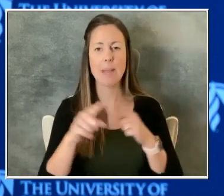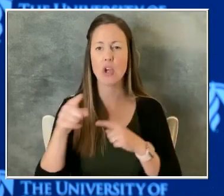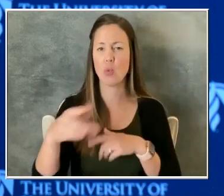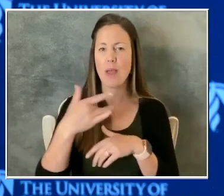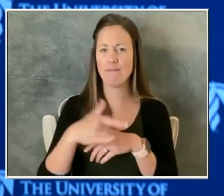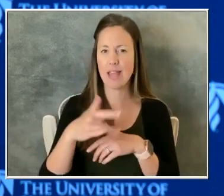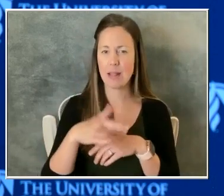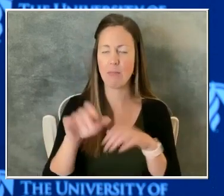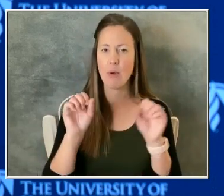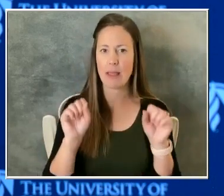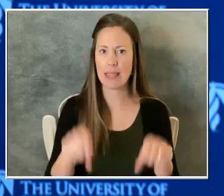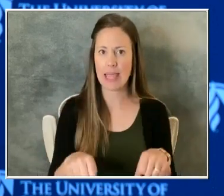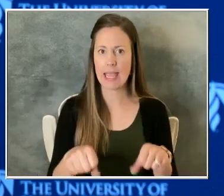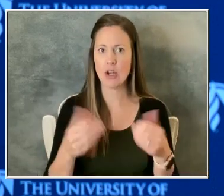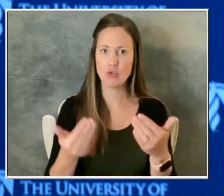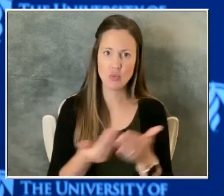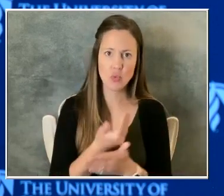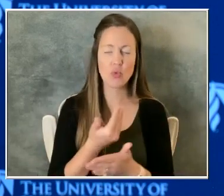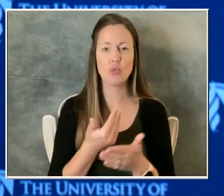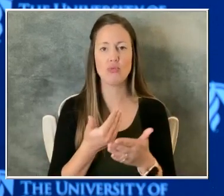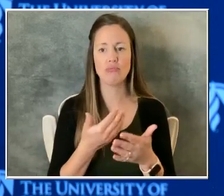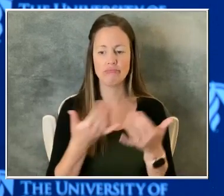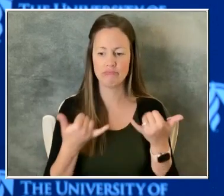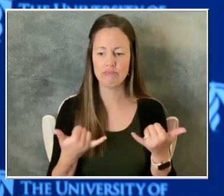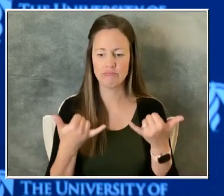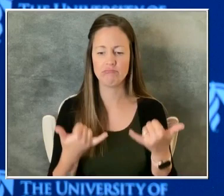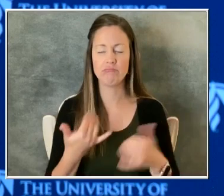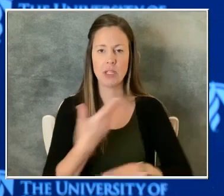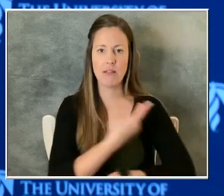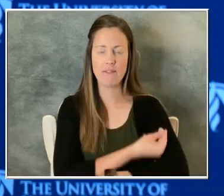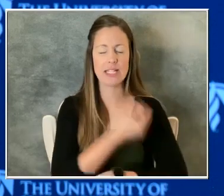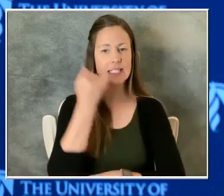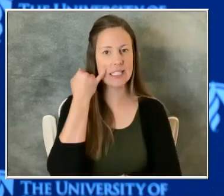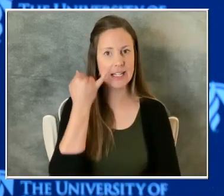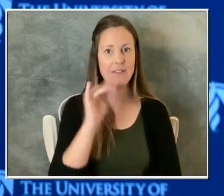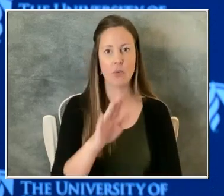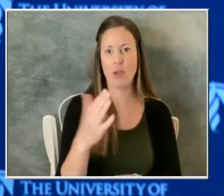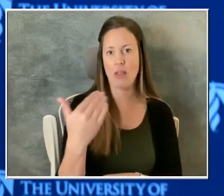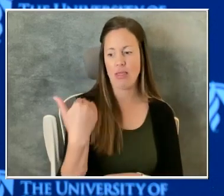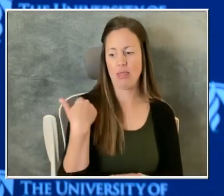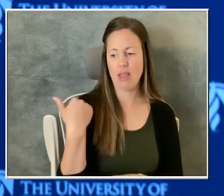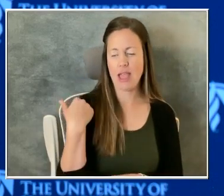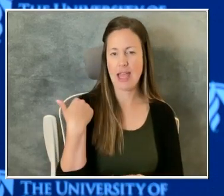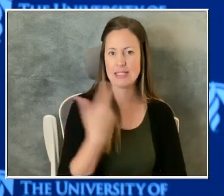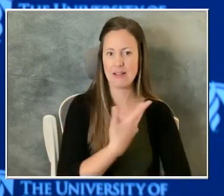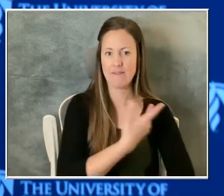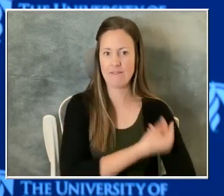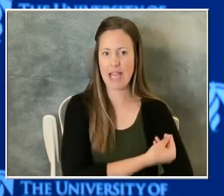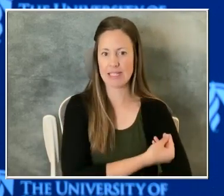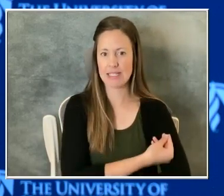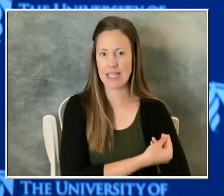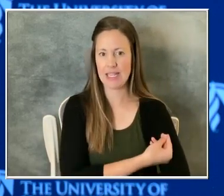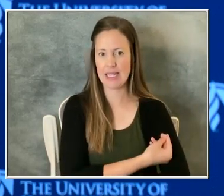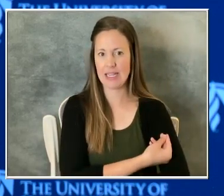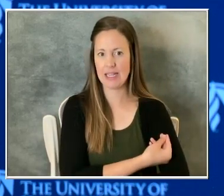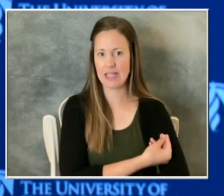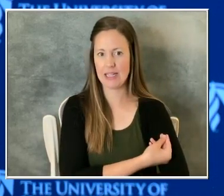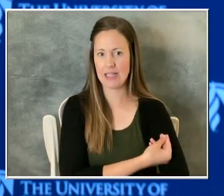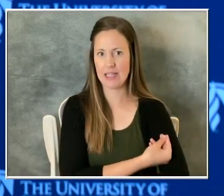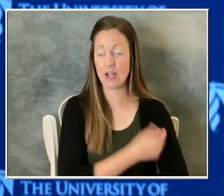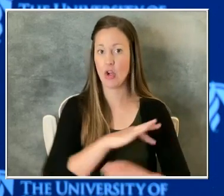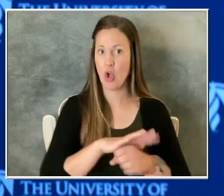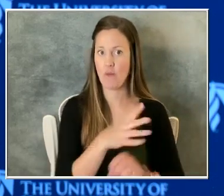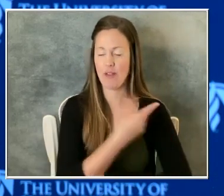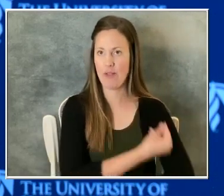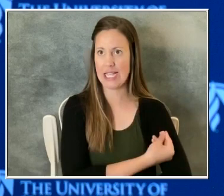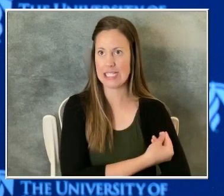new updated vaccine if your last dose of vaccine, COVID vaccine,